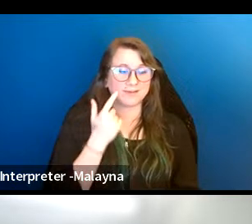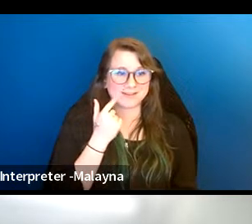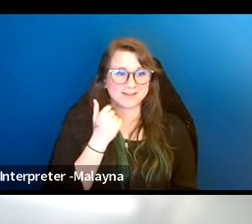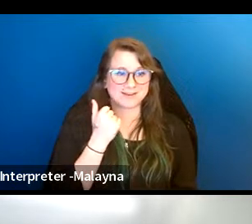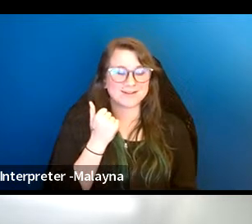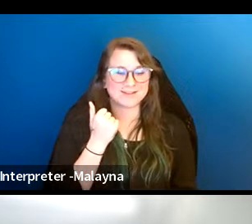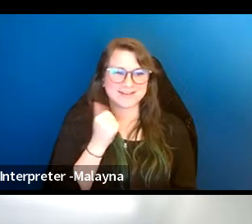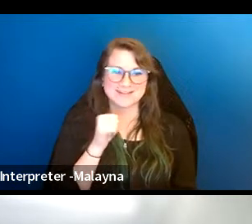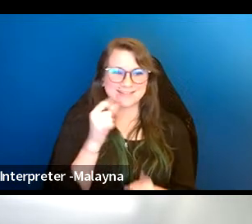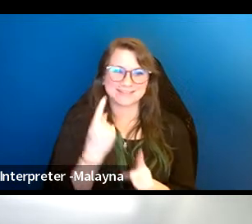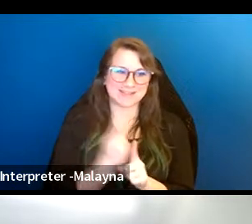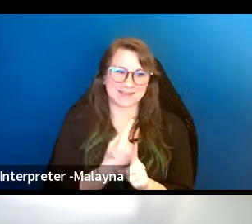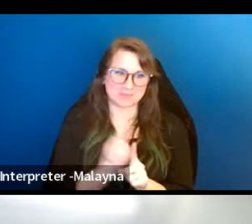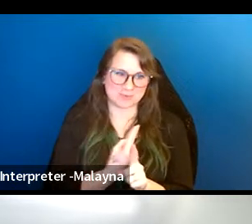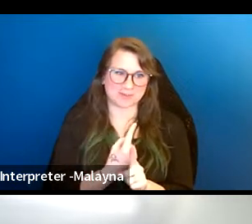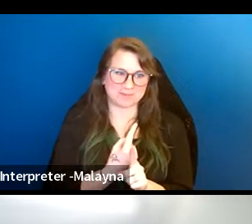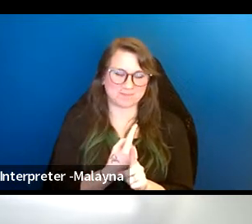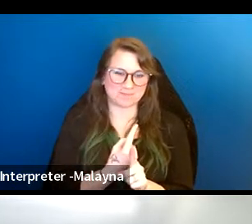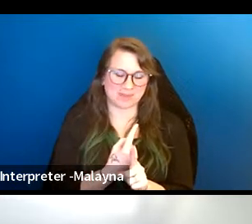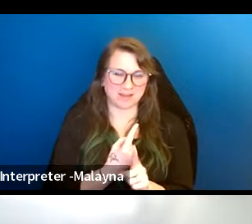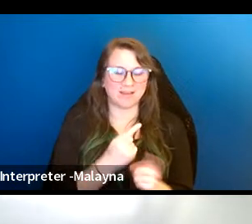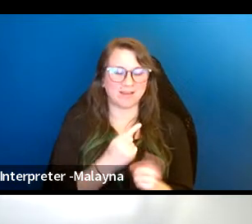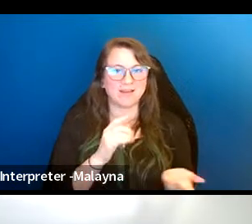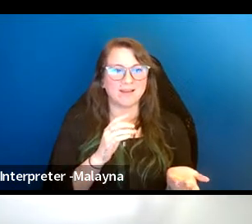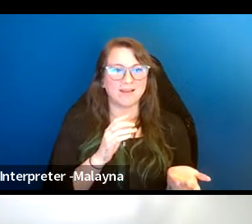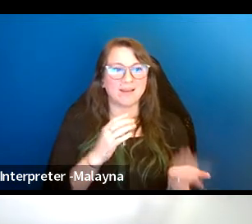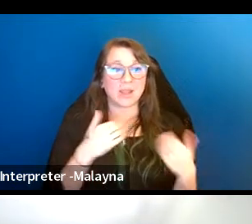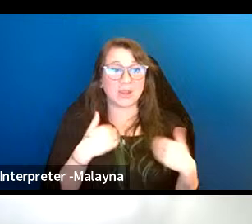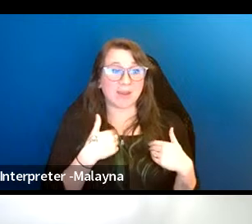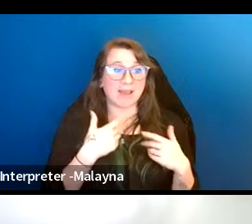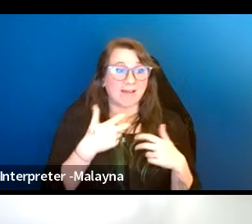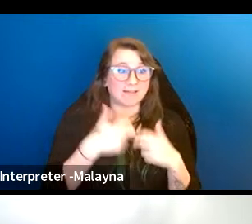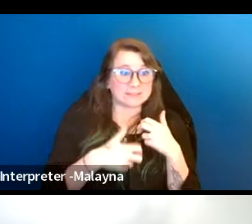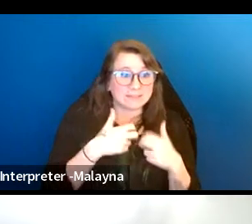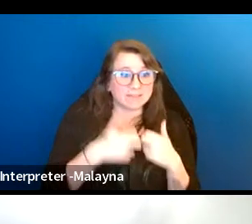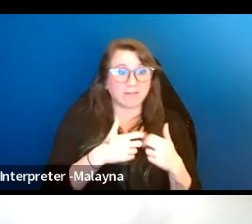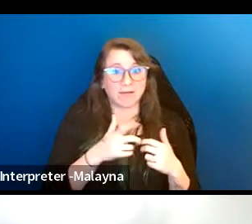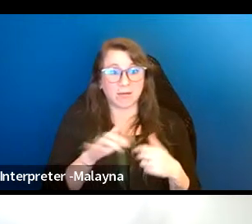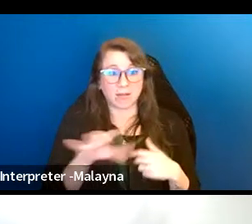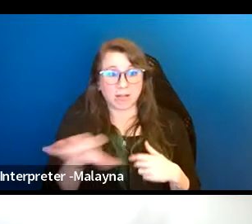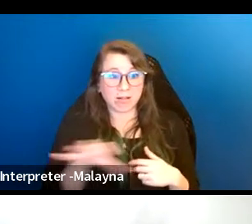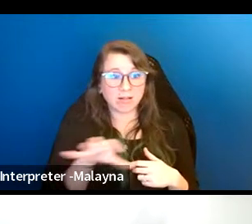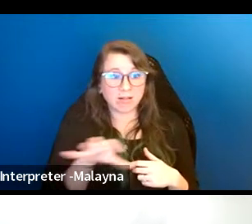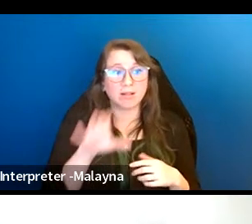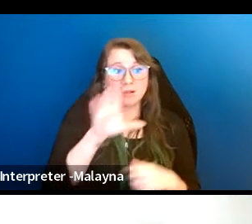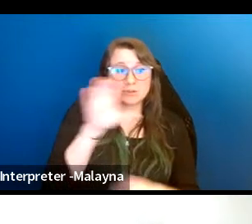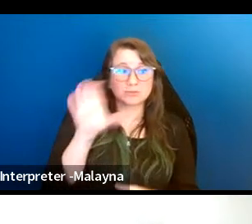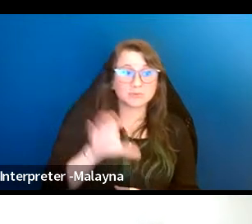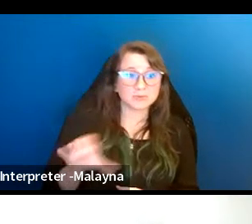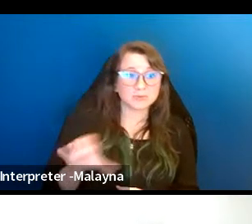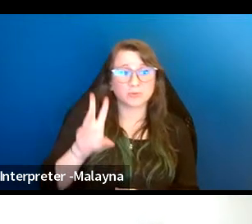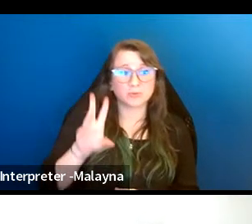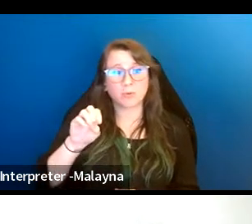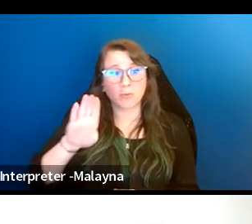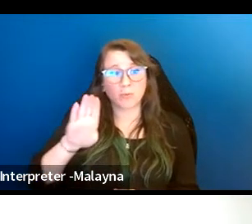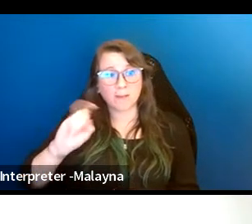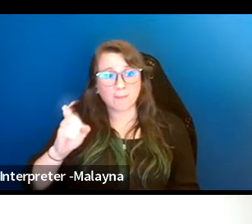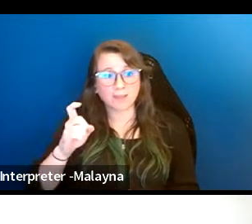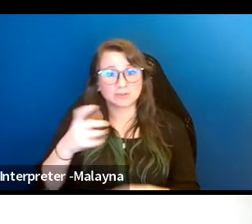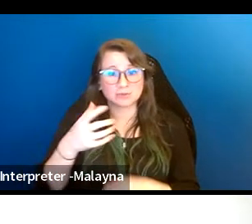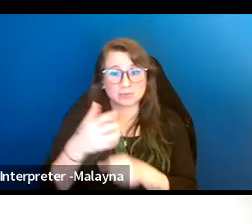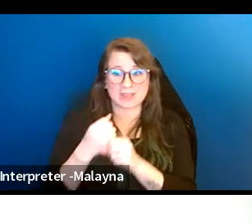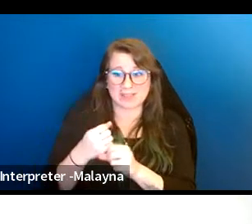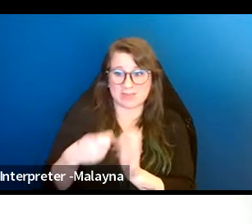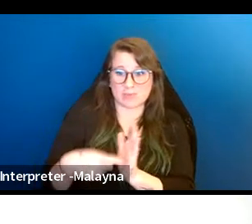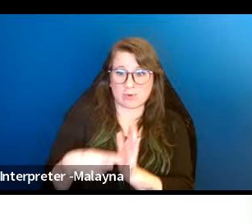is inappropriate because you have difficulty navigating Zoom or WebEx to get the required